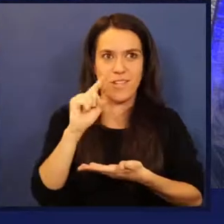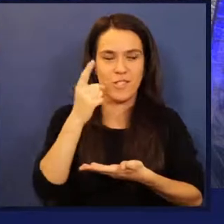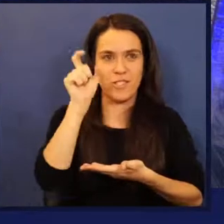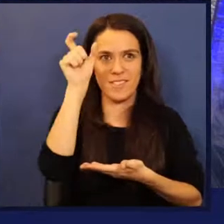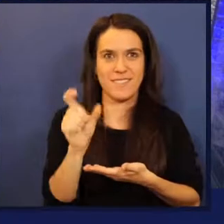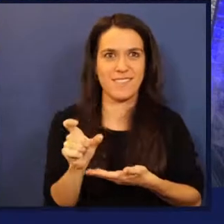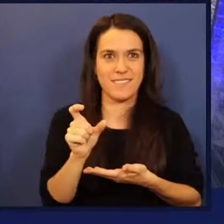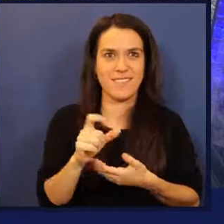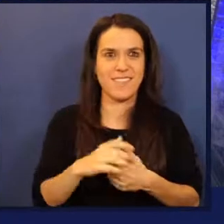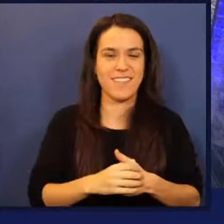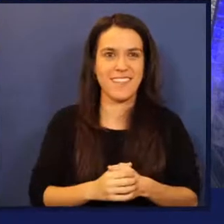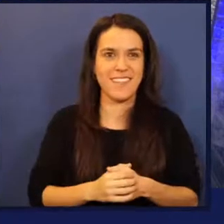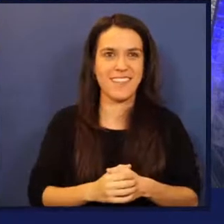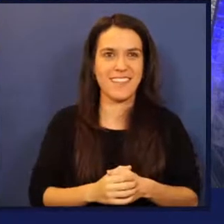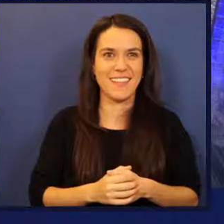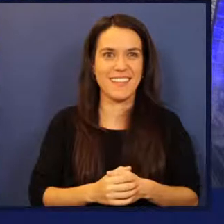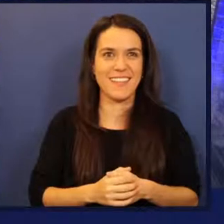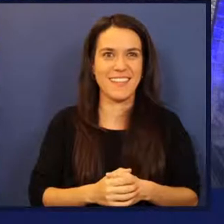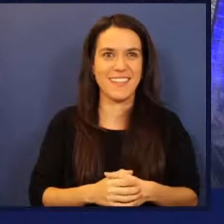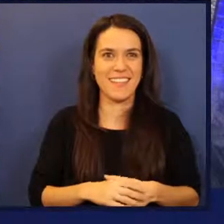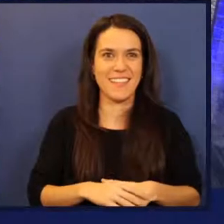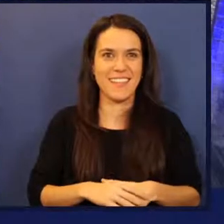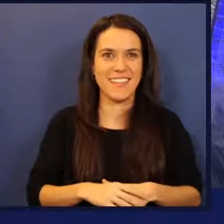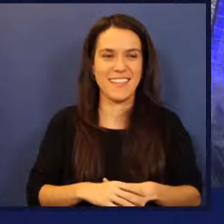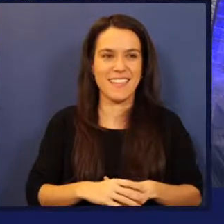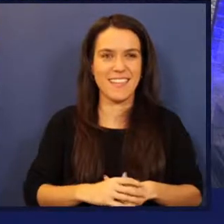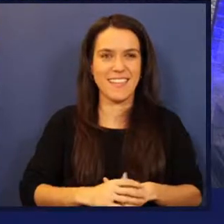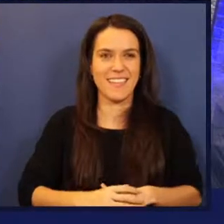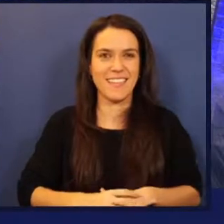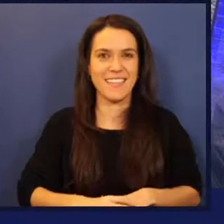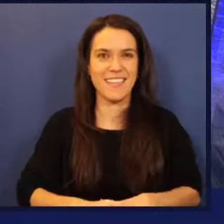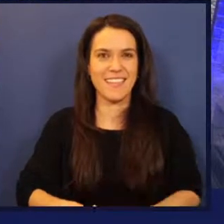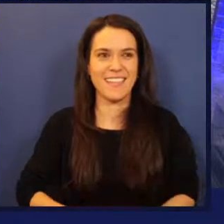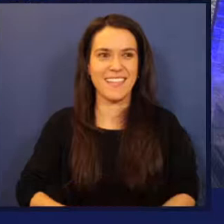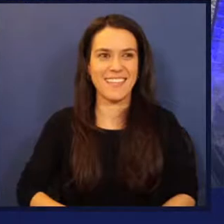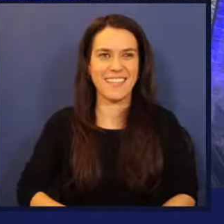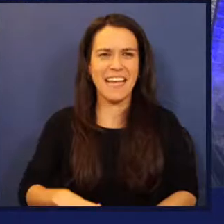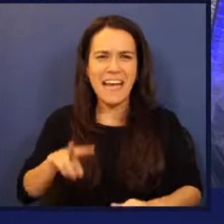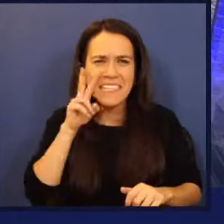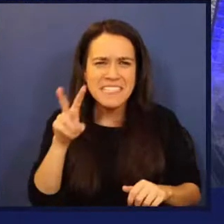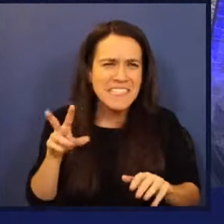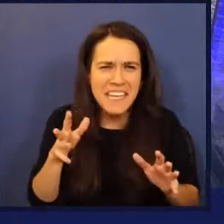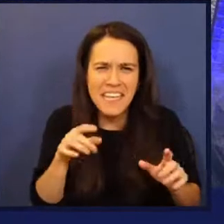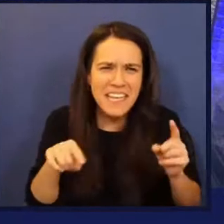People are holding up pieces of paper, interpreters, and